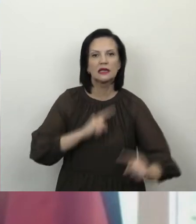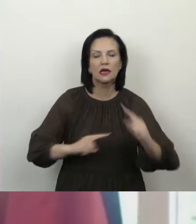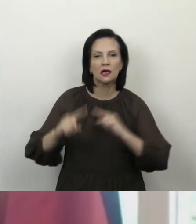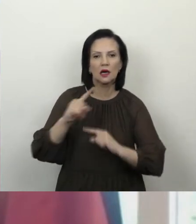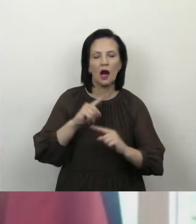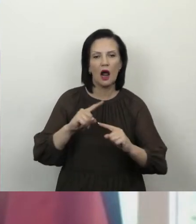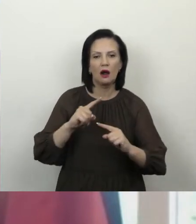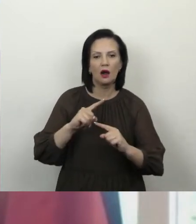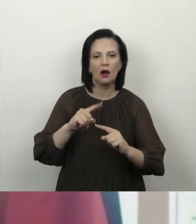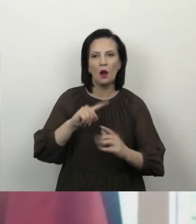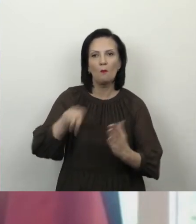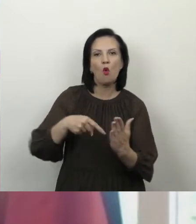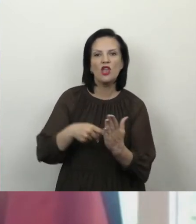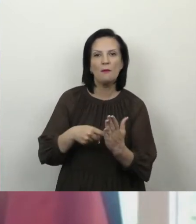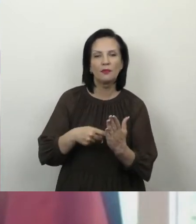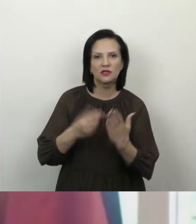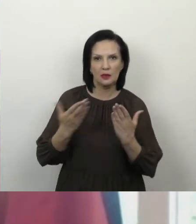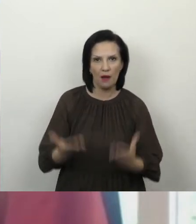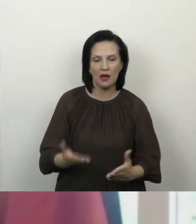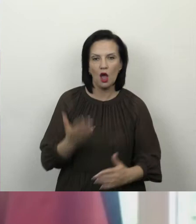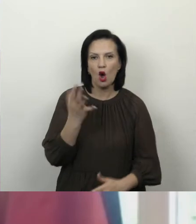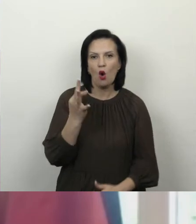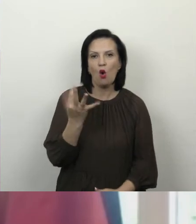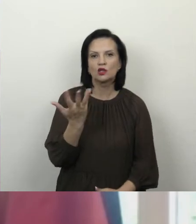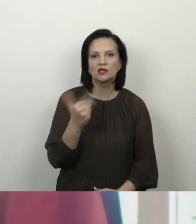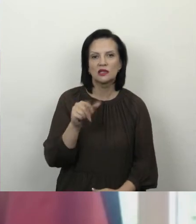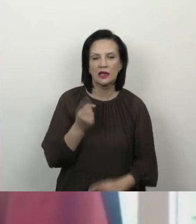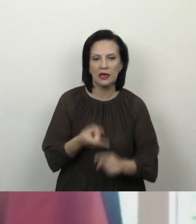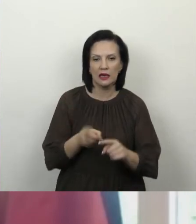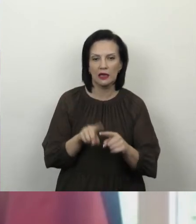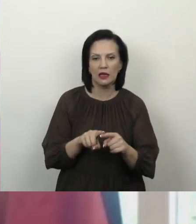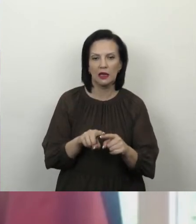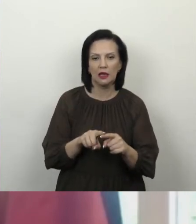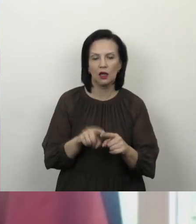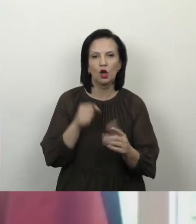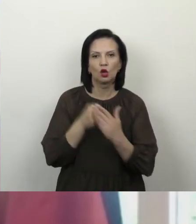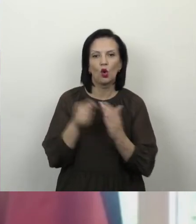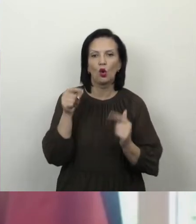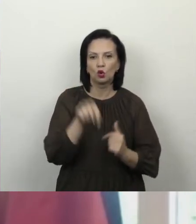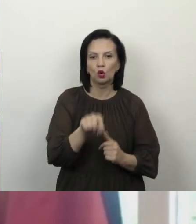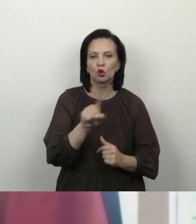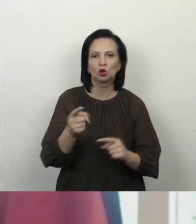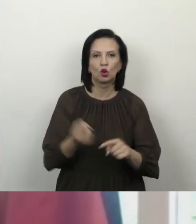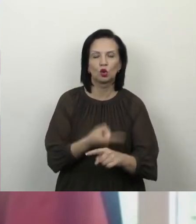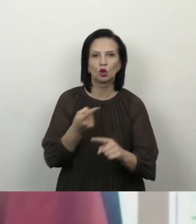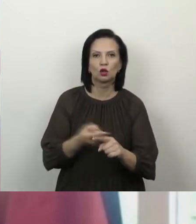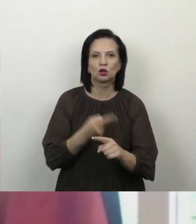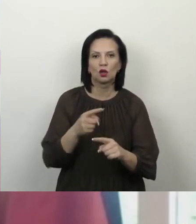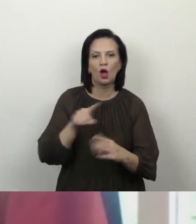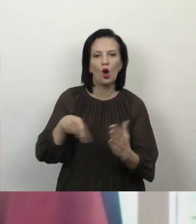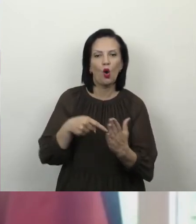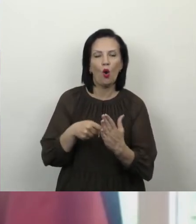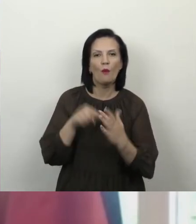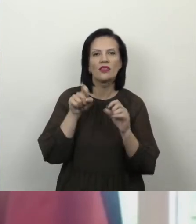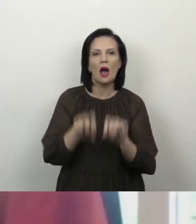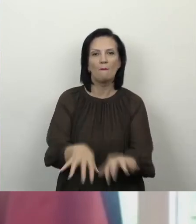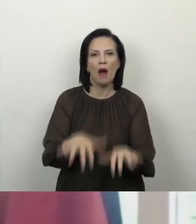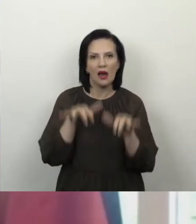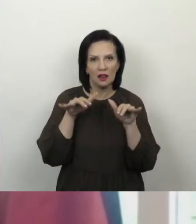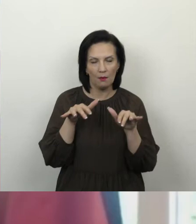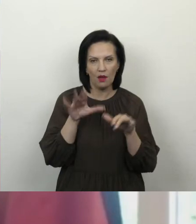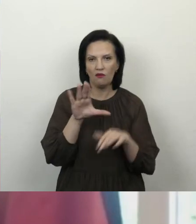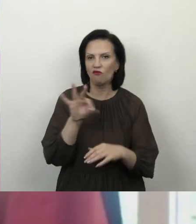since municipal authorities known as kommunale Parlamente do not operate as